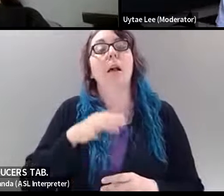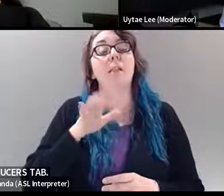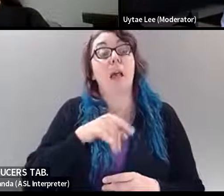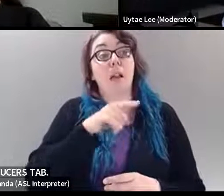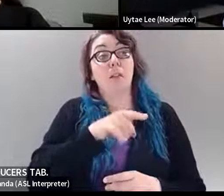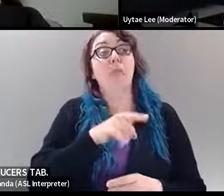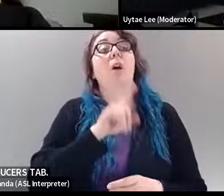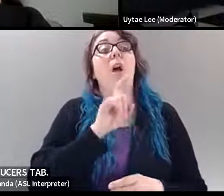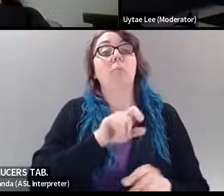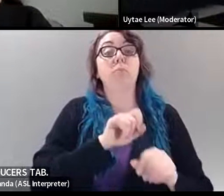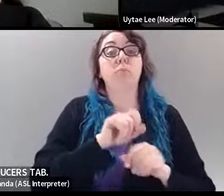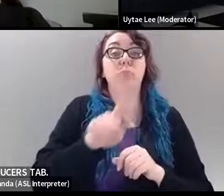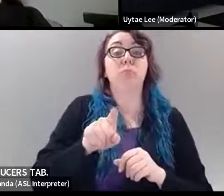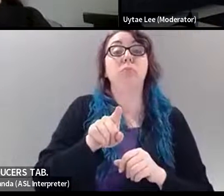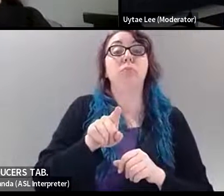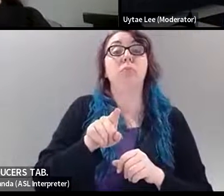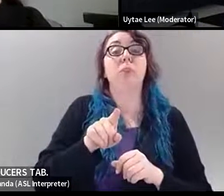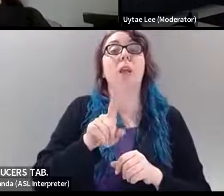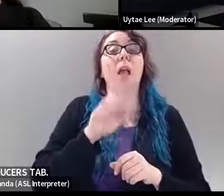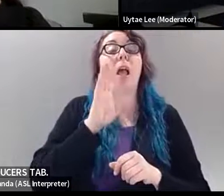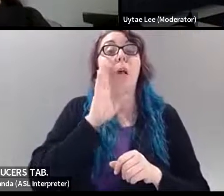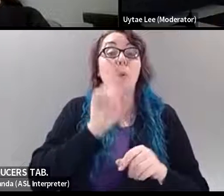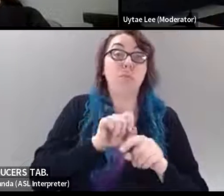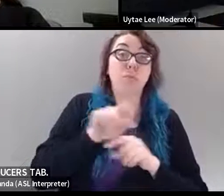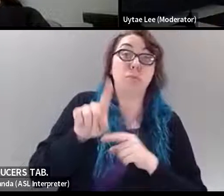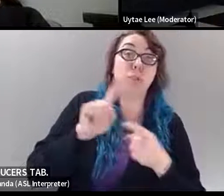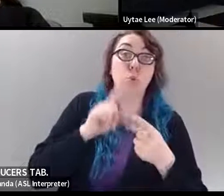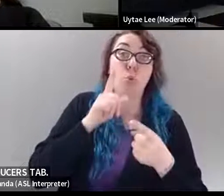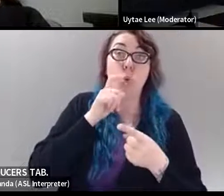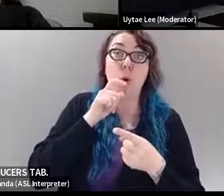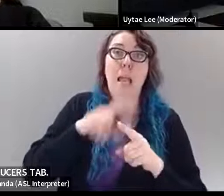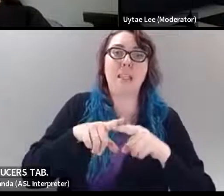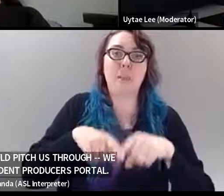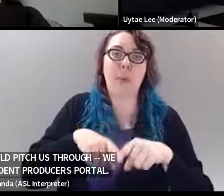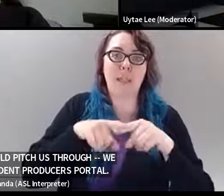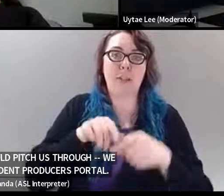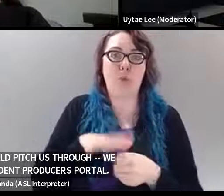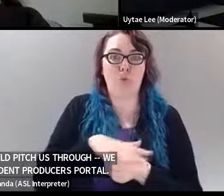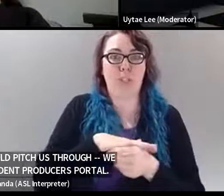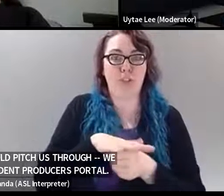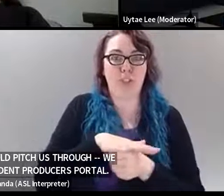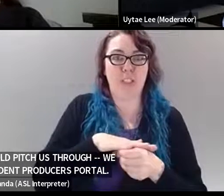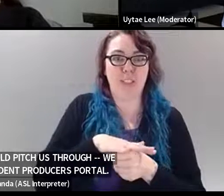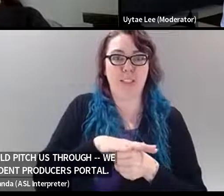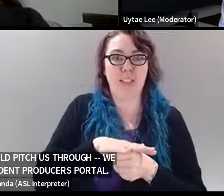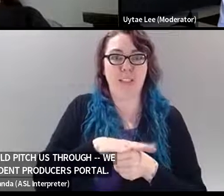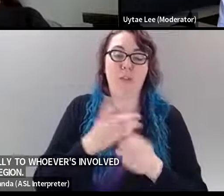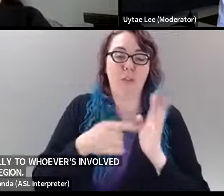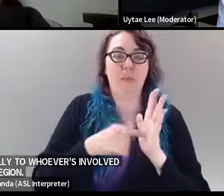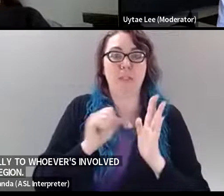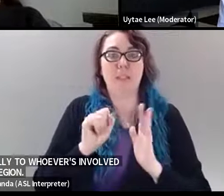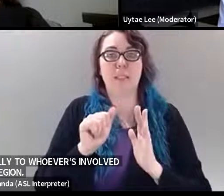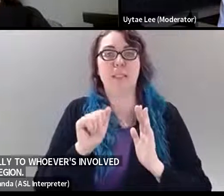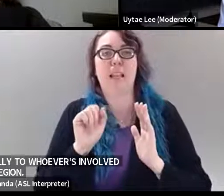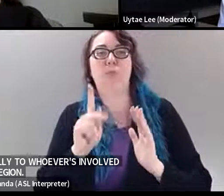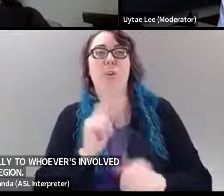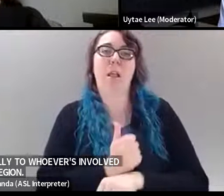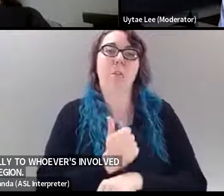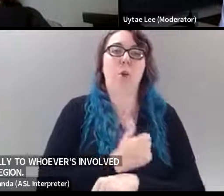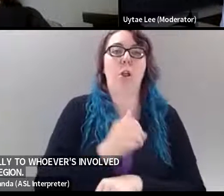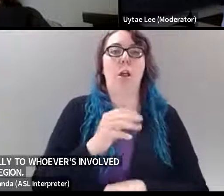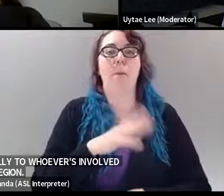with that region. So in my case, if it's Alberta, Saskatchewan, Manitoba, it comes to me. We make decisions,